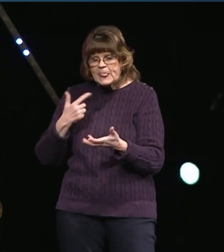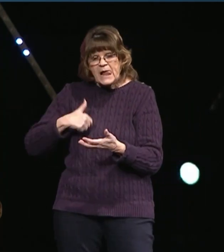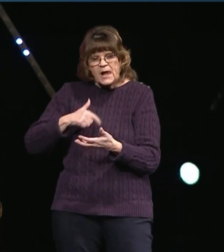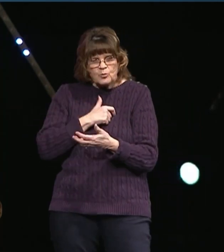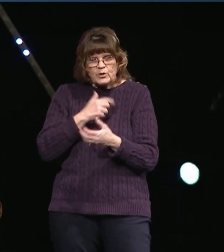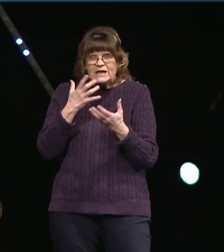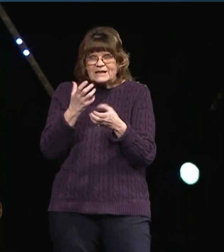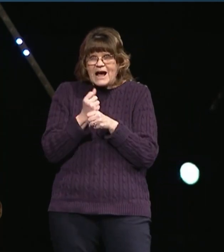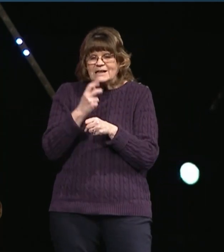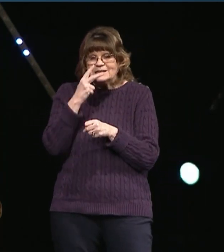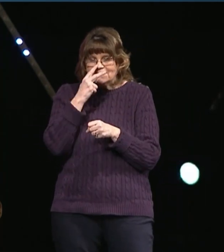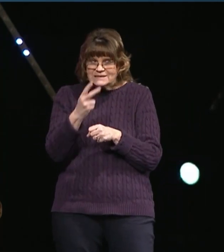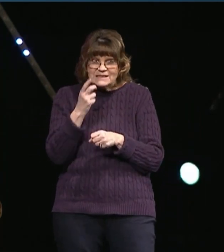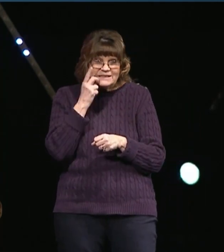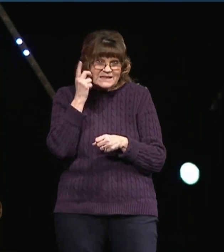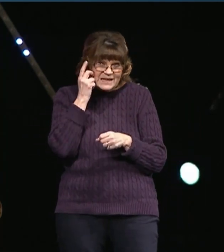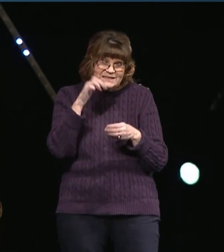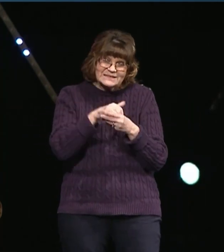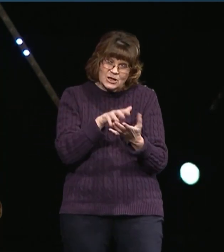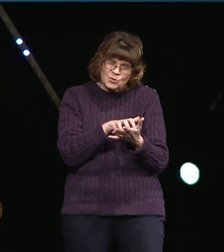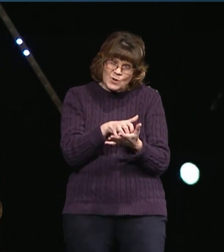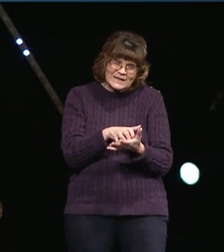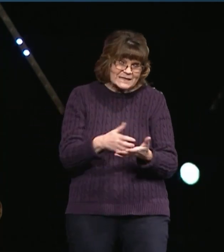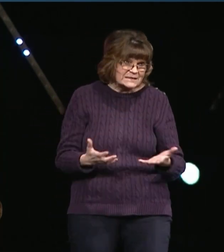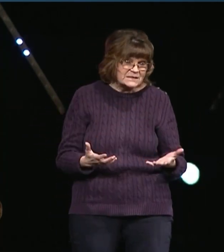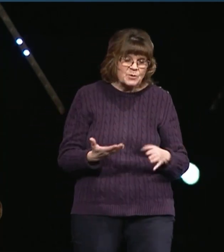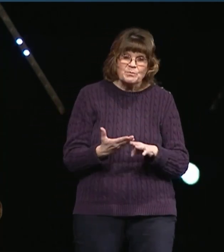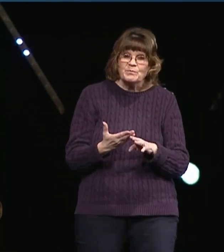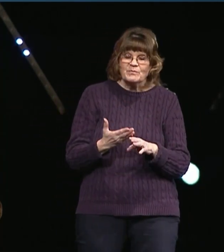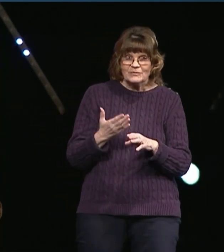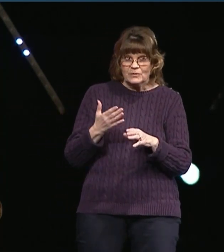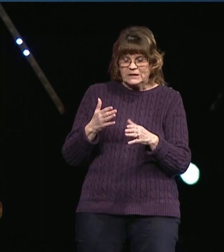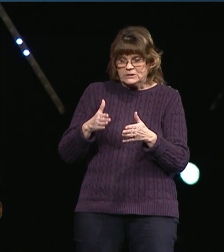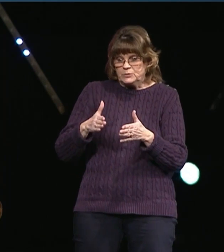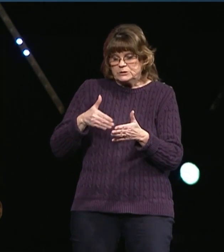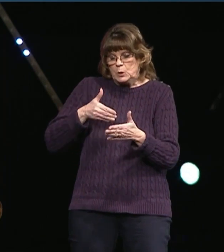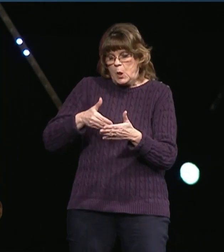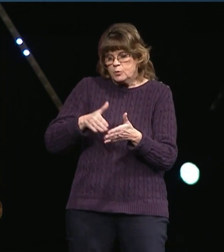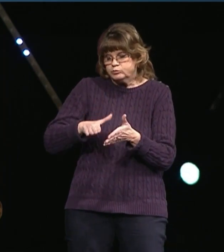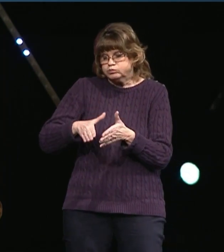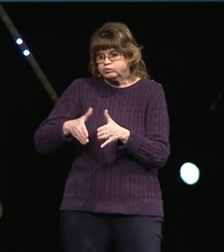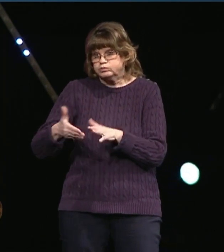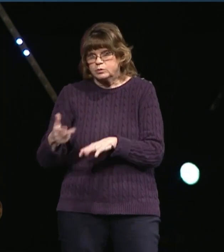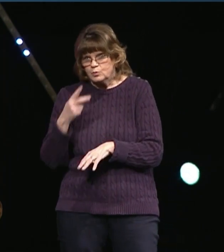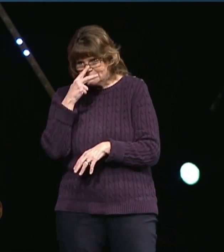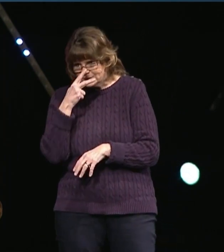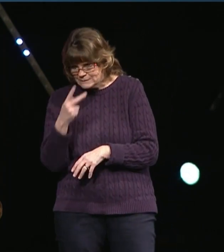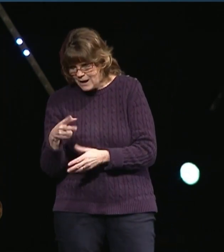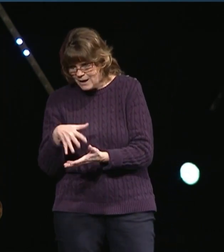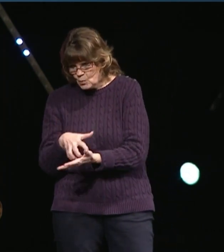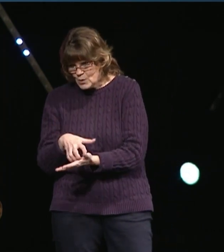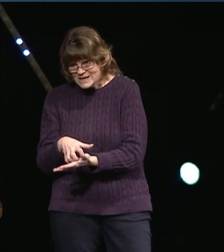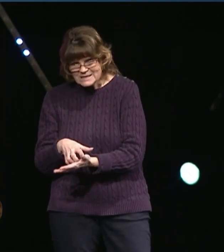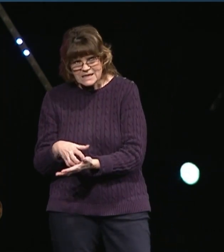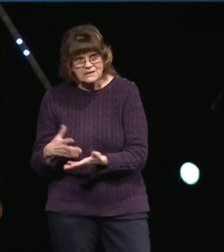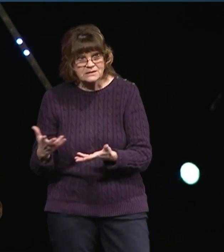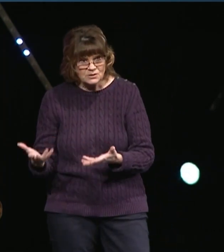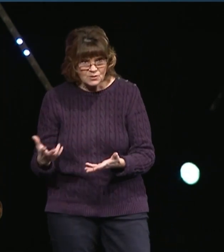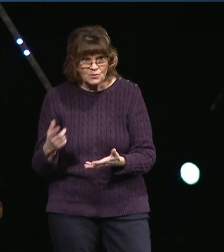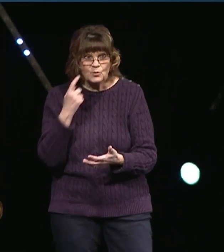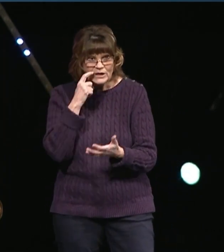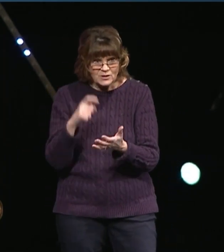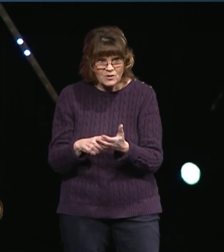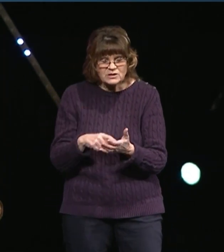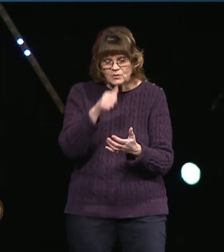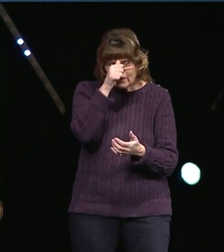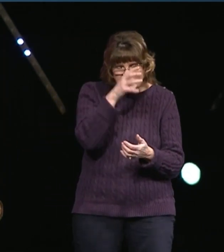Dennis in weakness. Up to that point, it had just been strength, but we got to see Dennis in real weakness. We got to see what does a man of